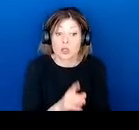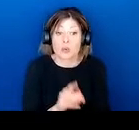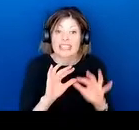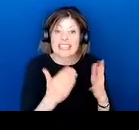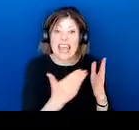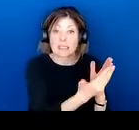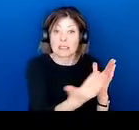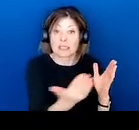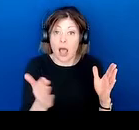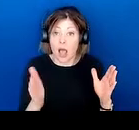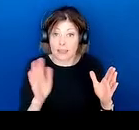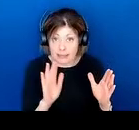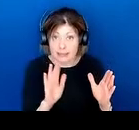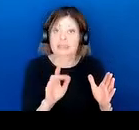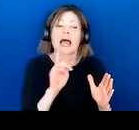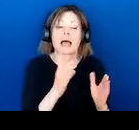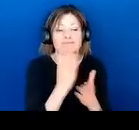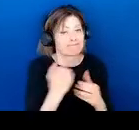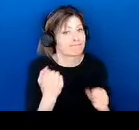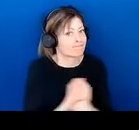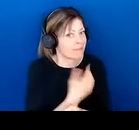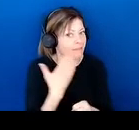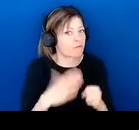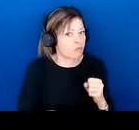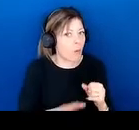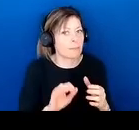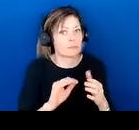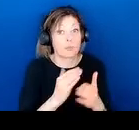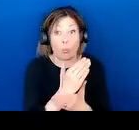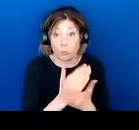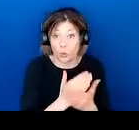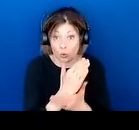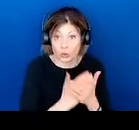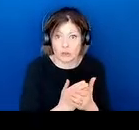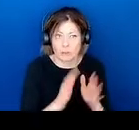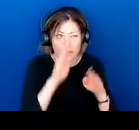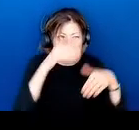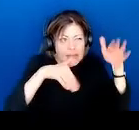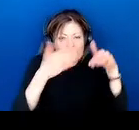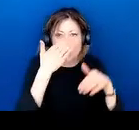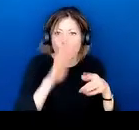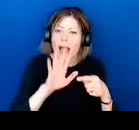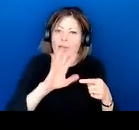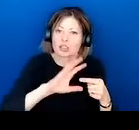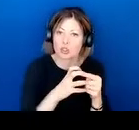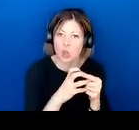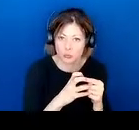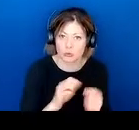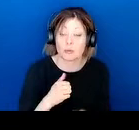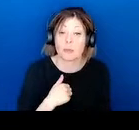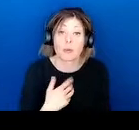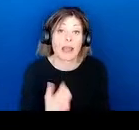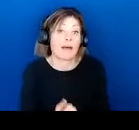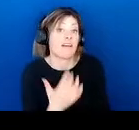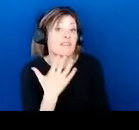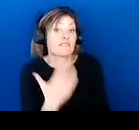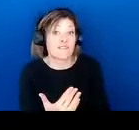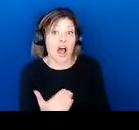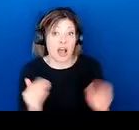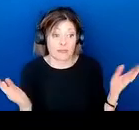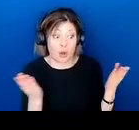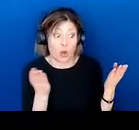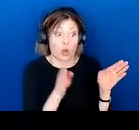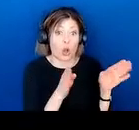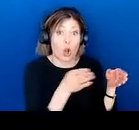stone. 5 sides are panelled halfway up to direct the eye to the 5 open sides, which show